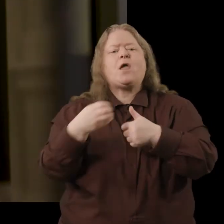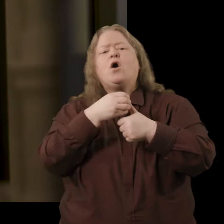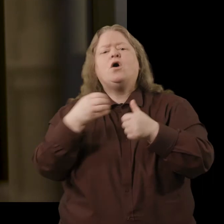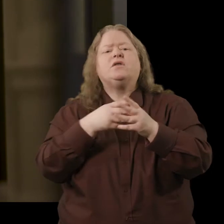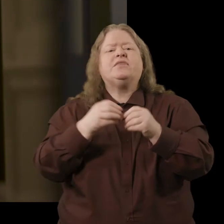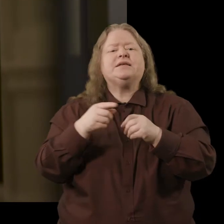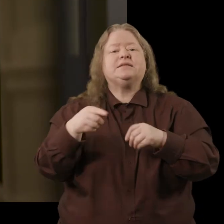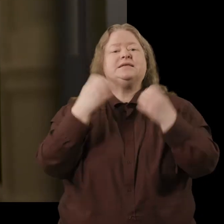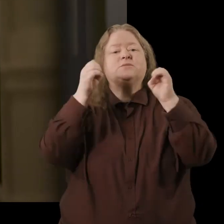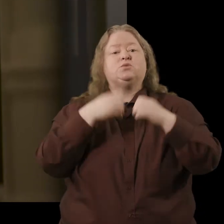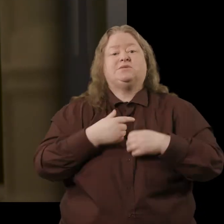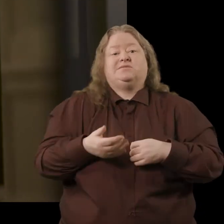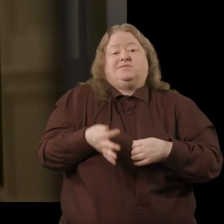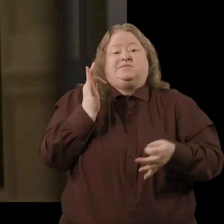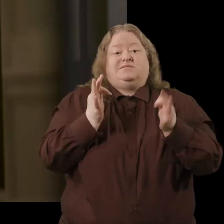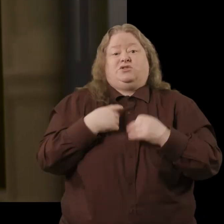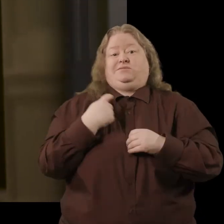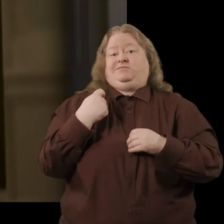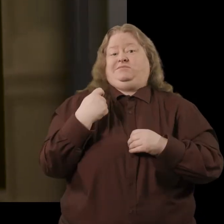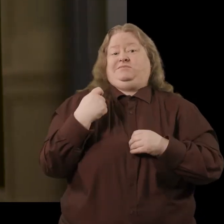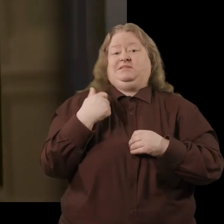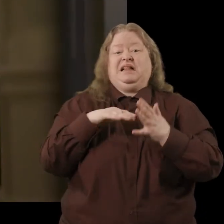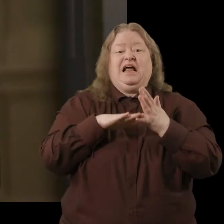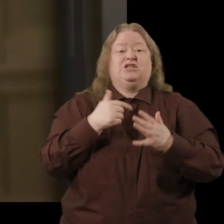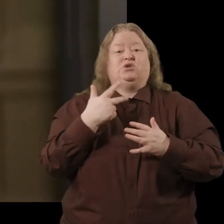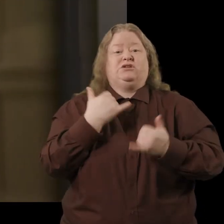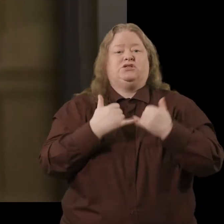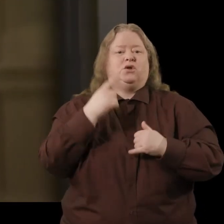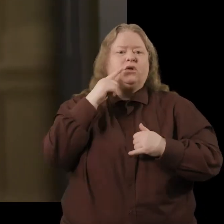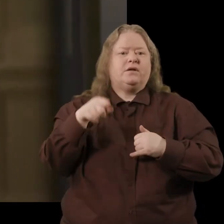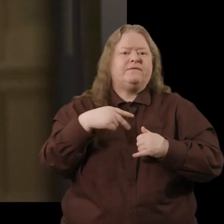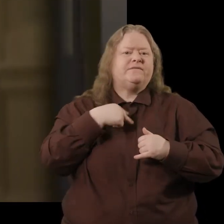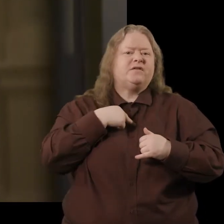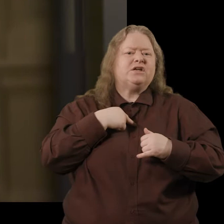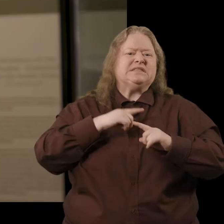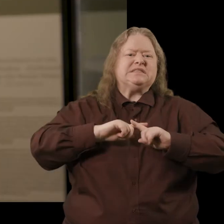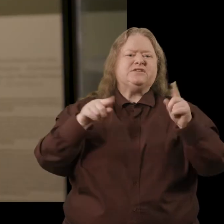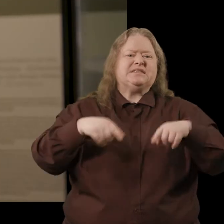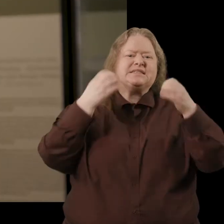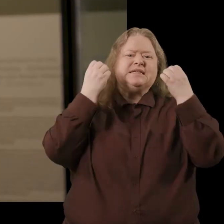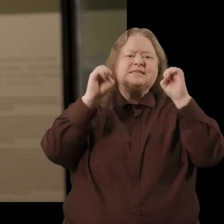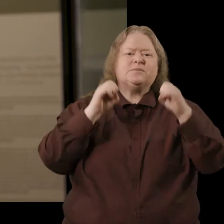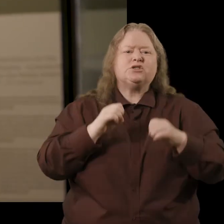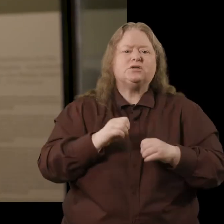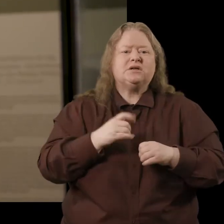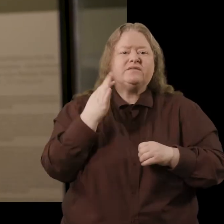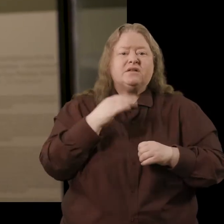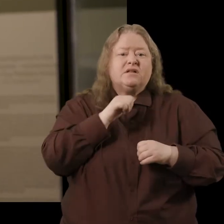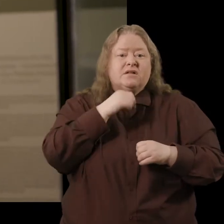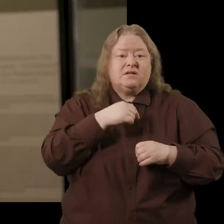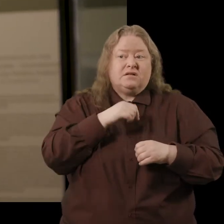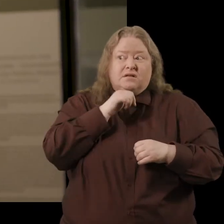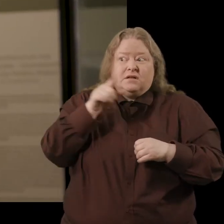were only discovered recently as well in the last 2 or 3 years. So it would have looked very different, this exhibition, if it hadn't been for